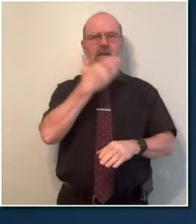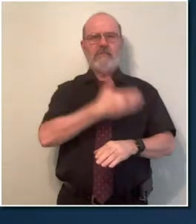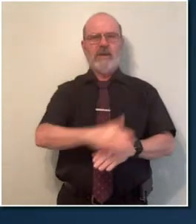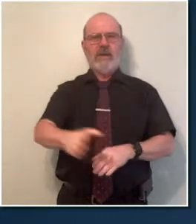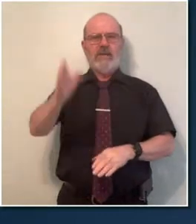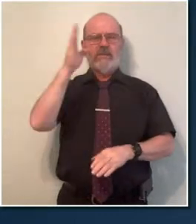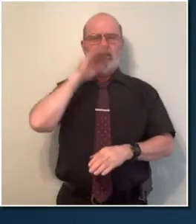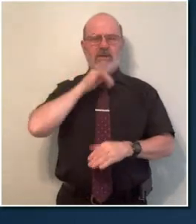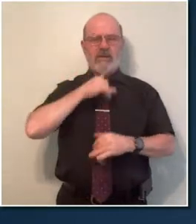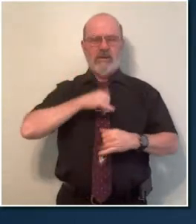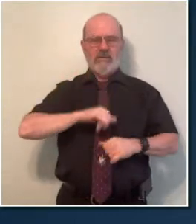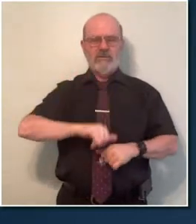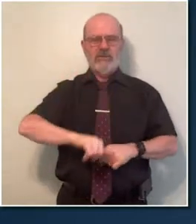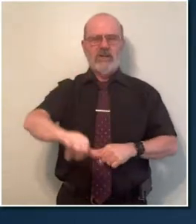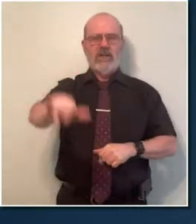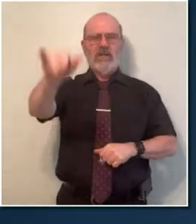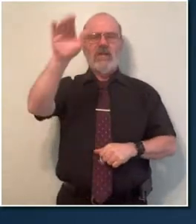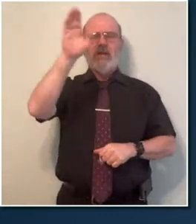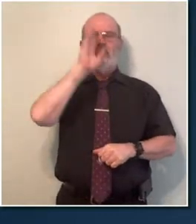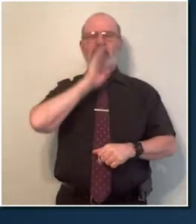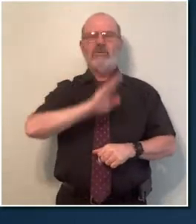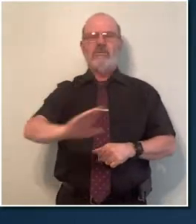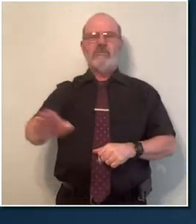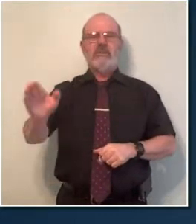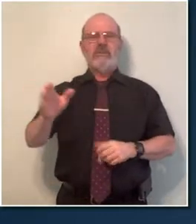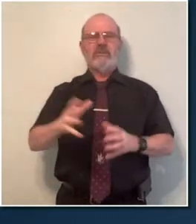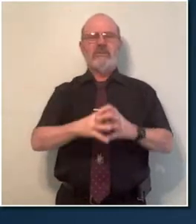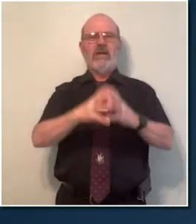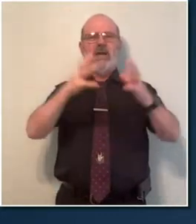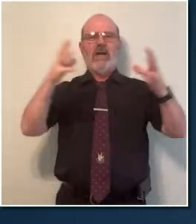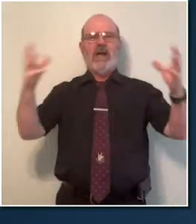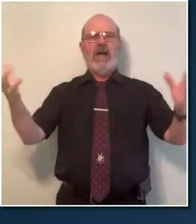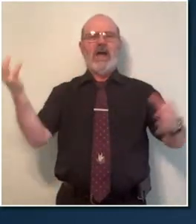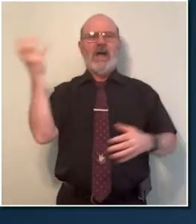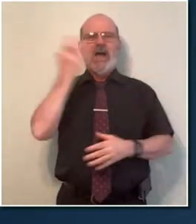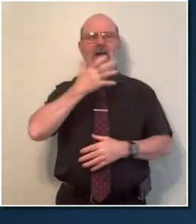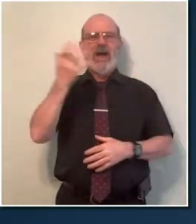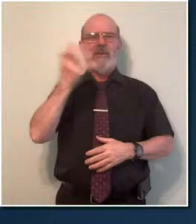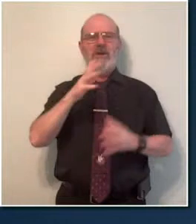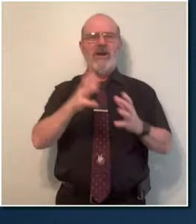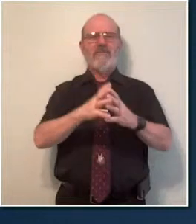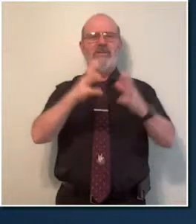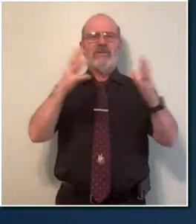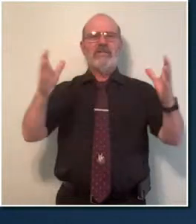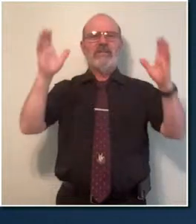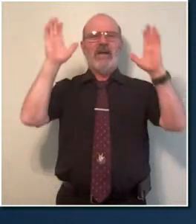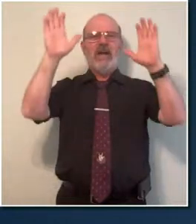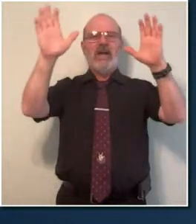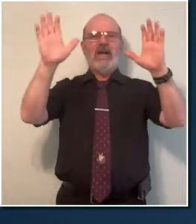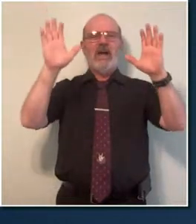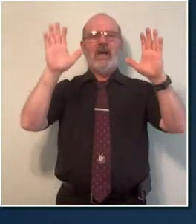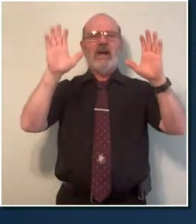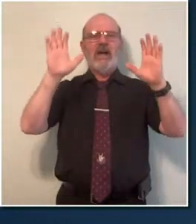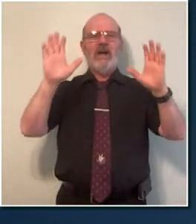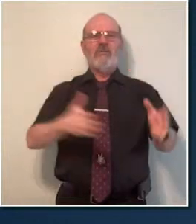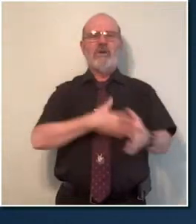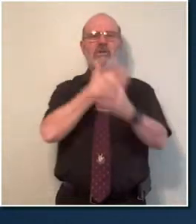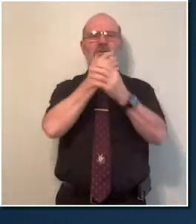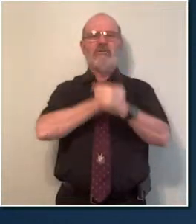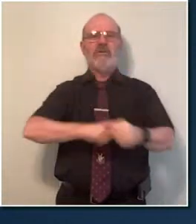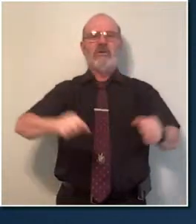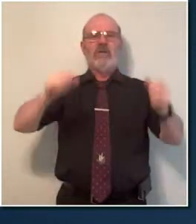my song shall ever be. How marvelous, how